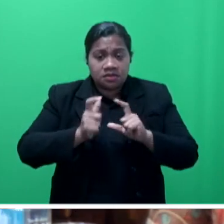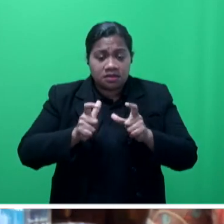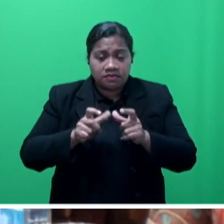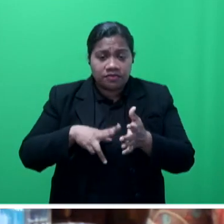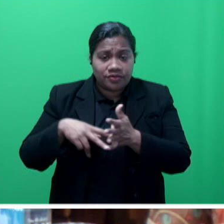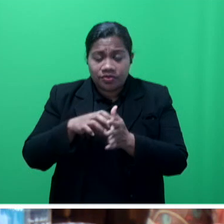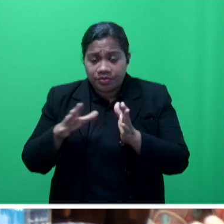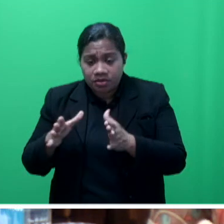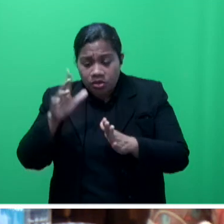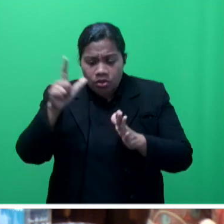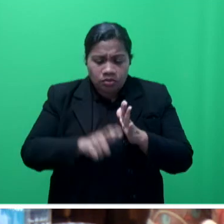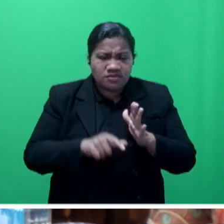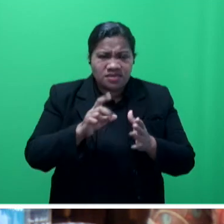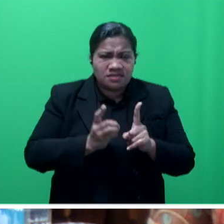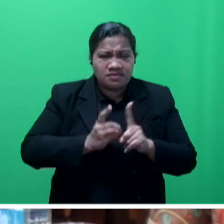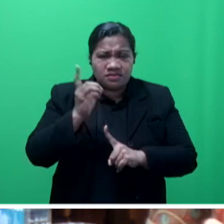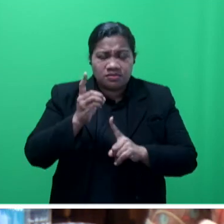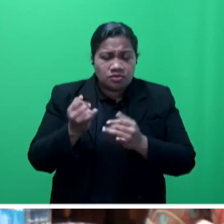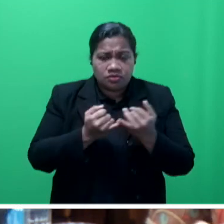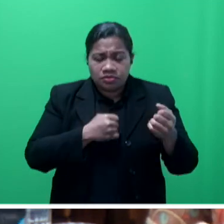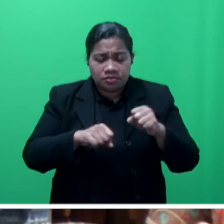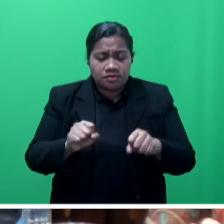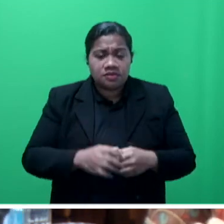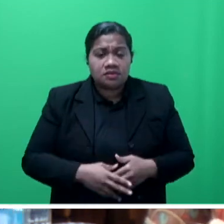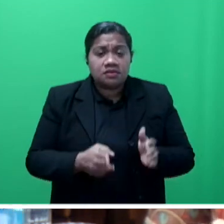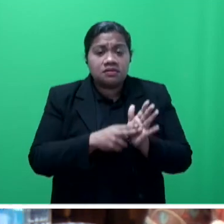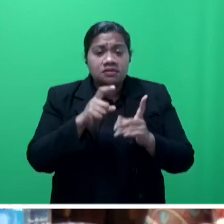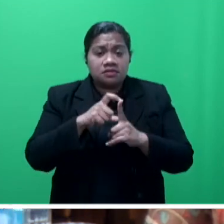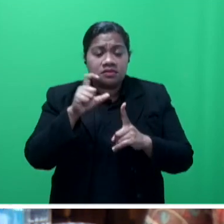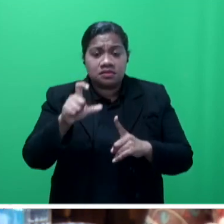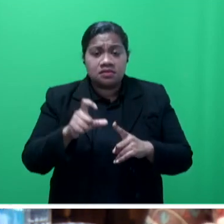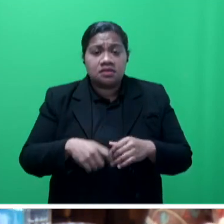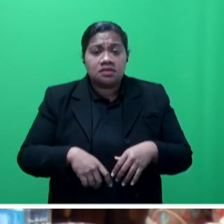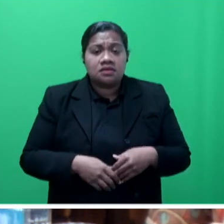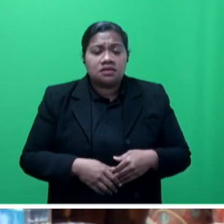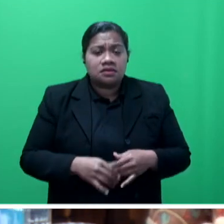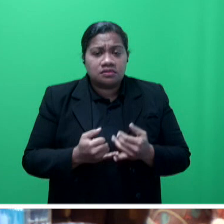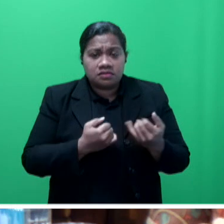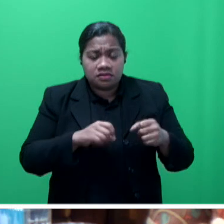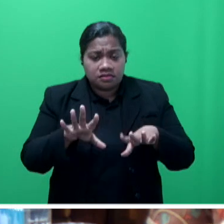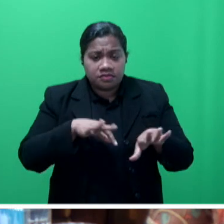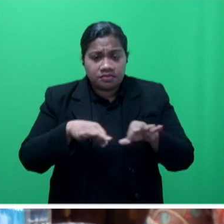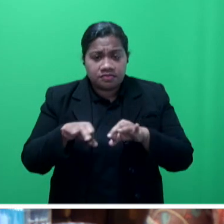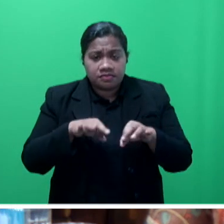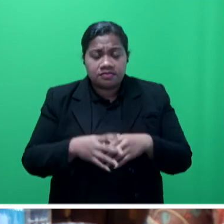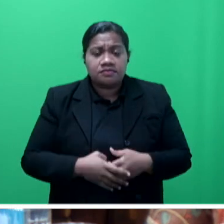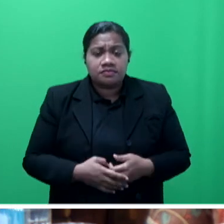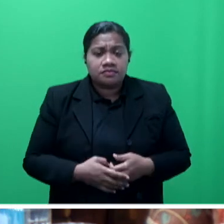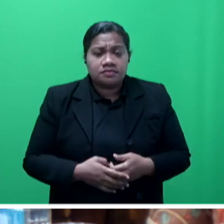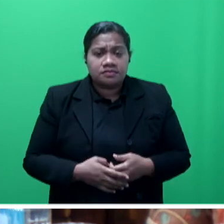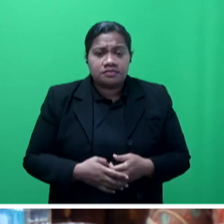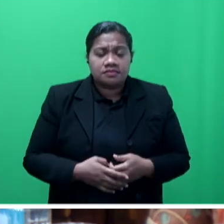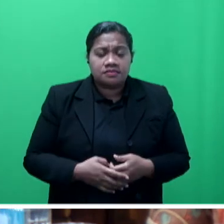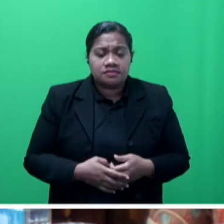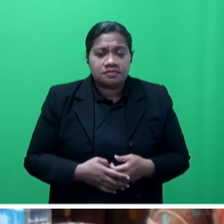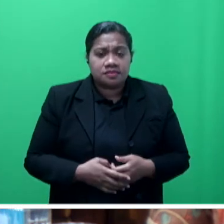Development Strategy, NDC Investment Plan, NDC Implementation Roadmap, and from line ministry strategic plans.